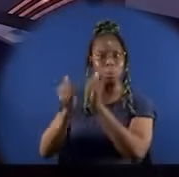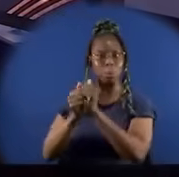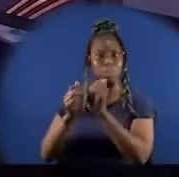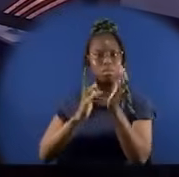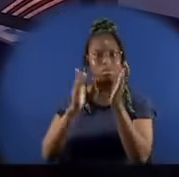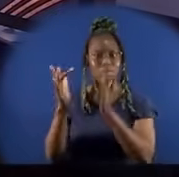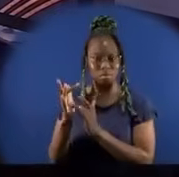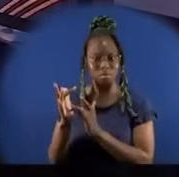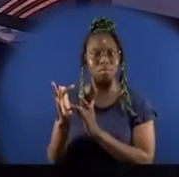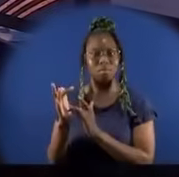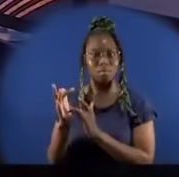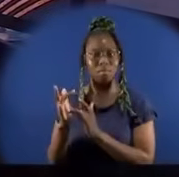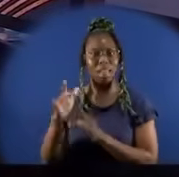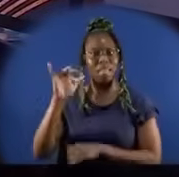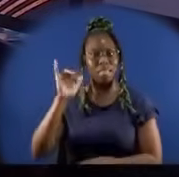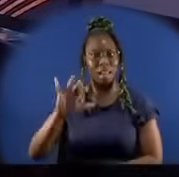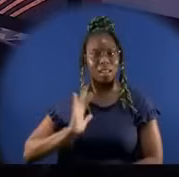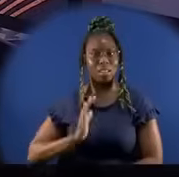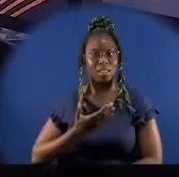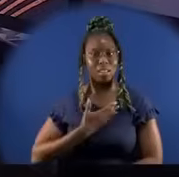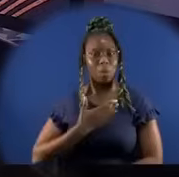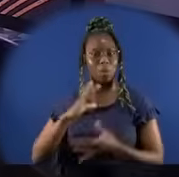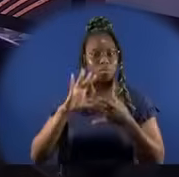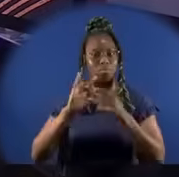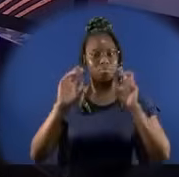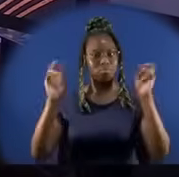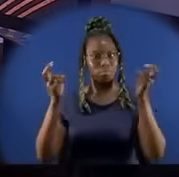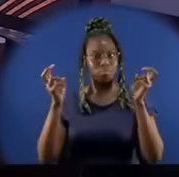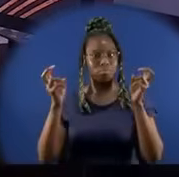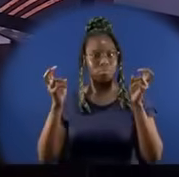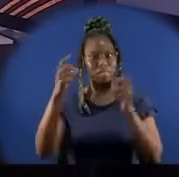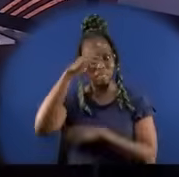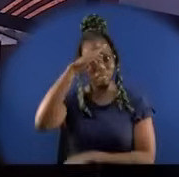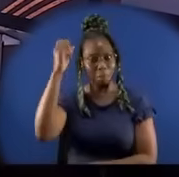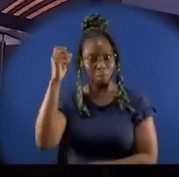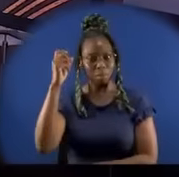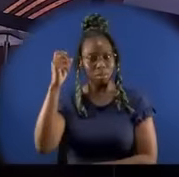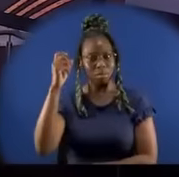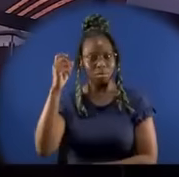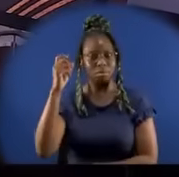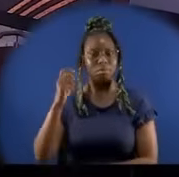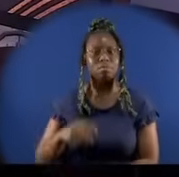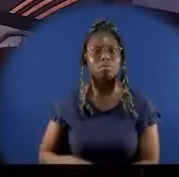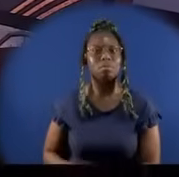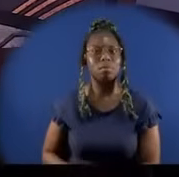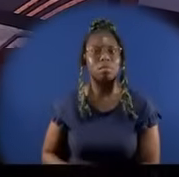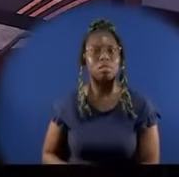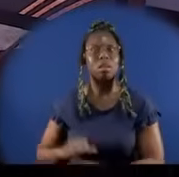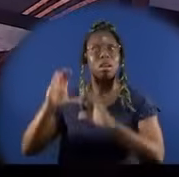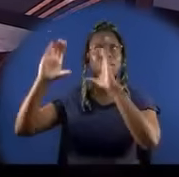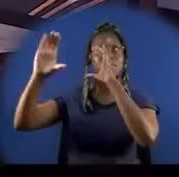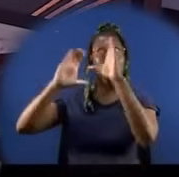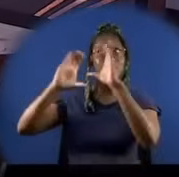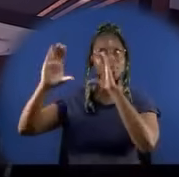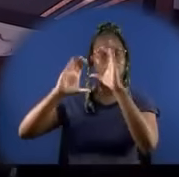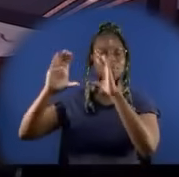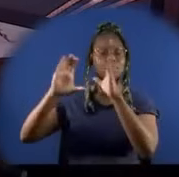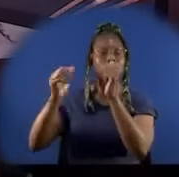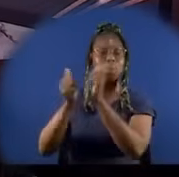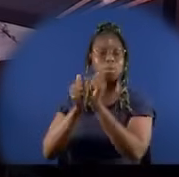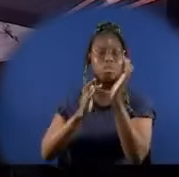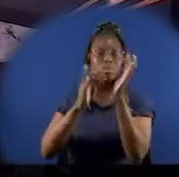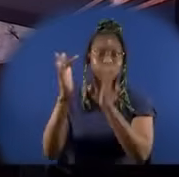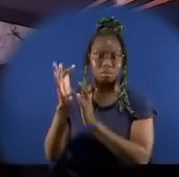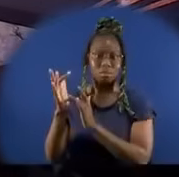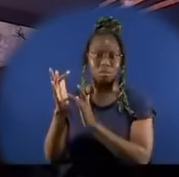Conversations with Jesus. That's what I want to deal with. And those who will preach throughout the summer will deal with the same. Conversations with Jesus. And to